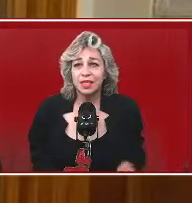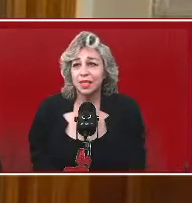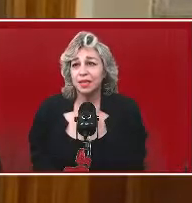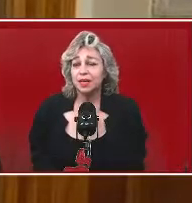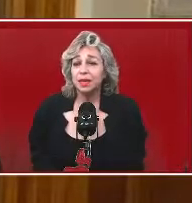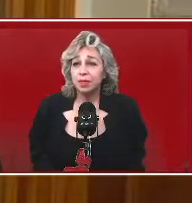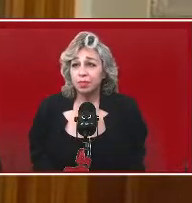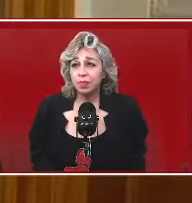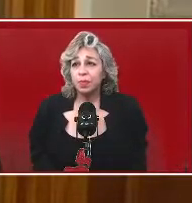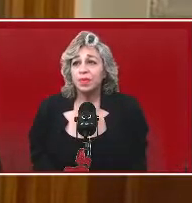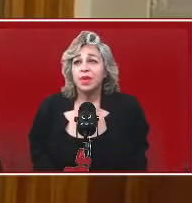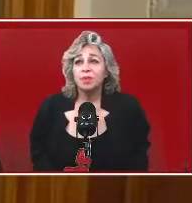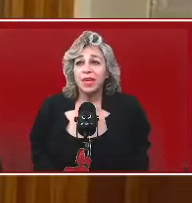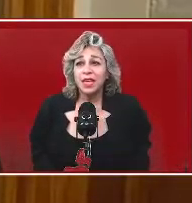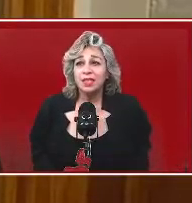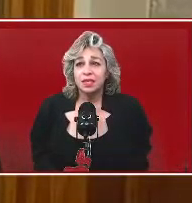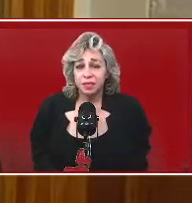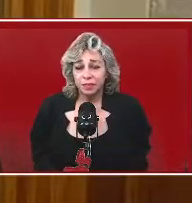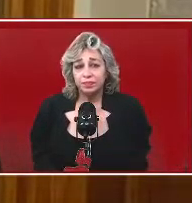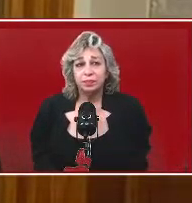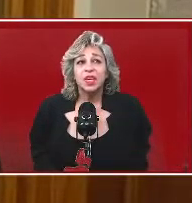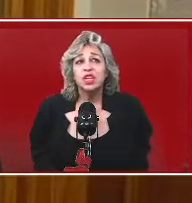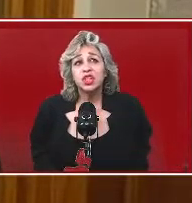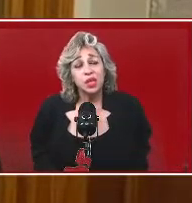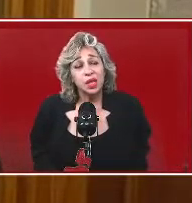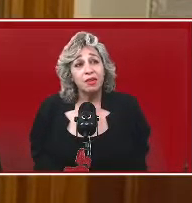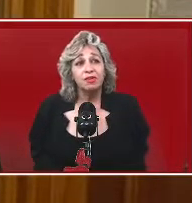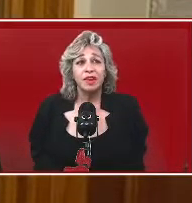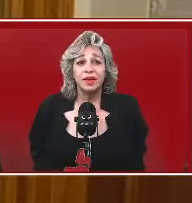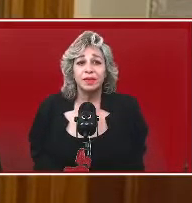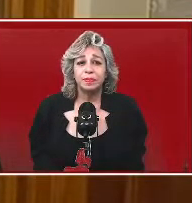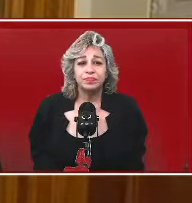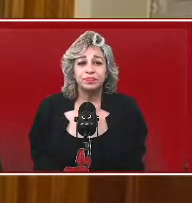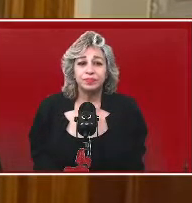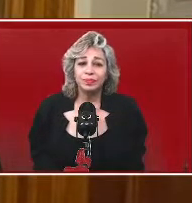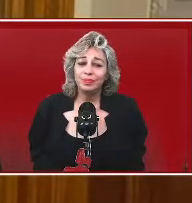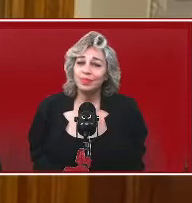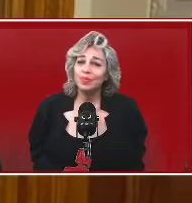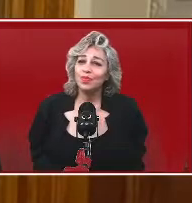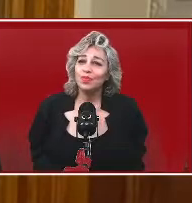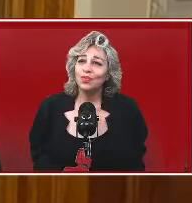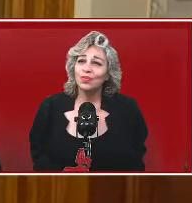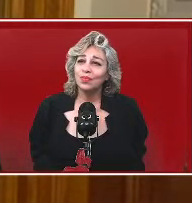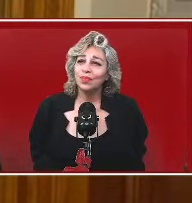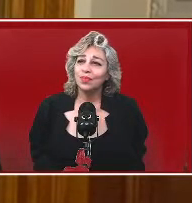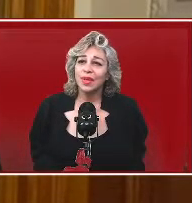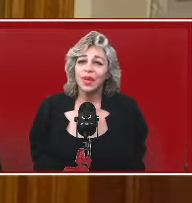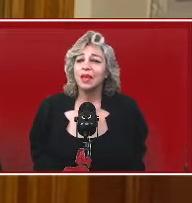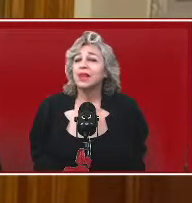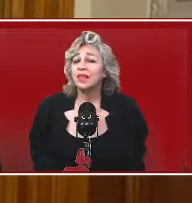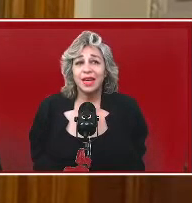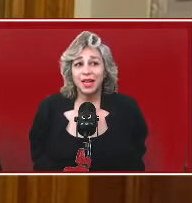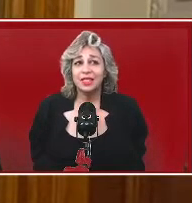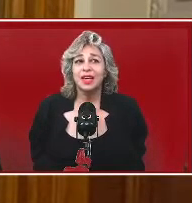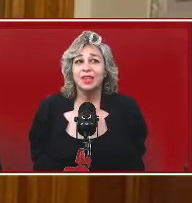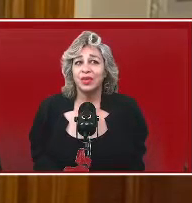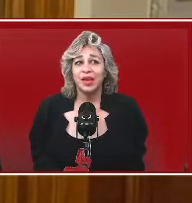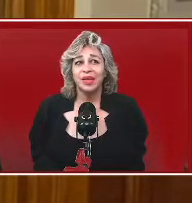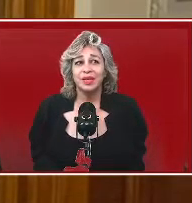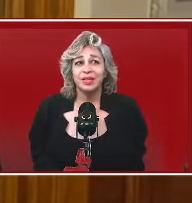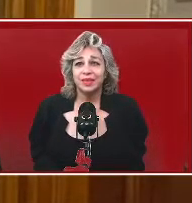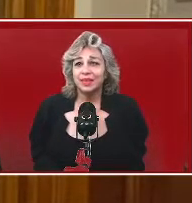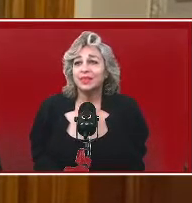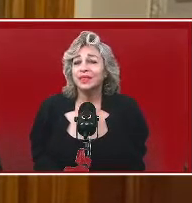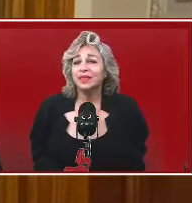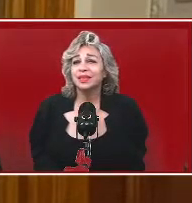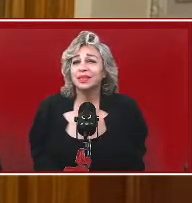sí, dissent. aclarar But que yes, to clarify no está bien that it is not